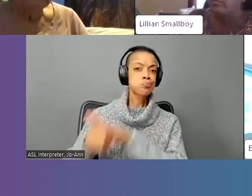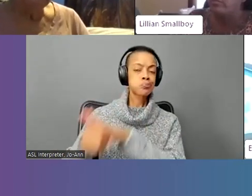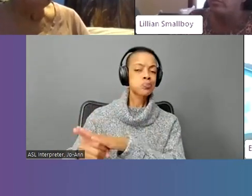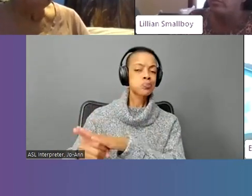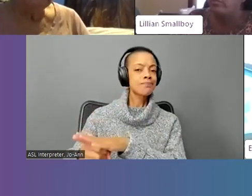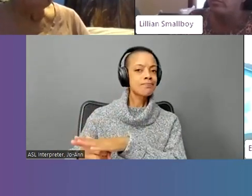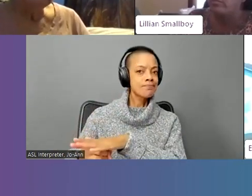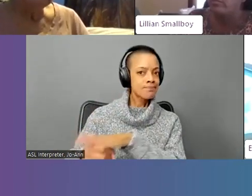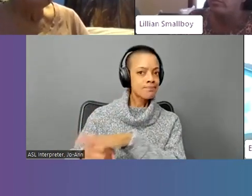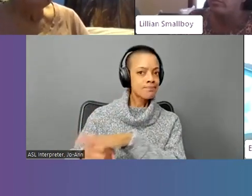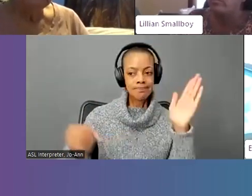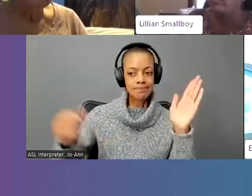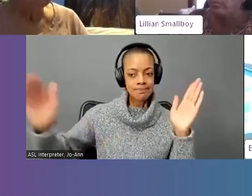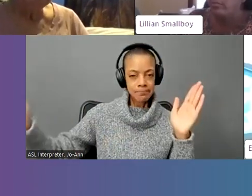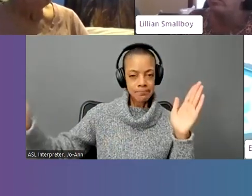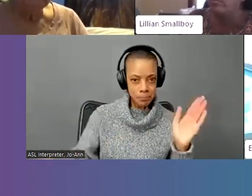know, on a regular basis,